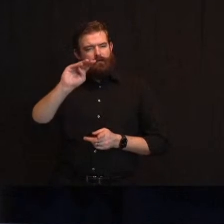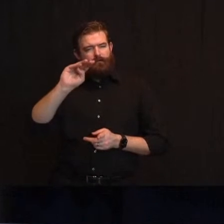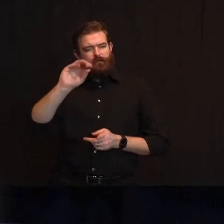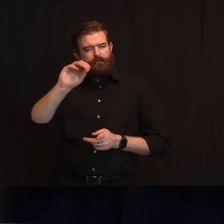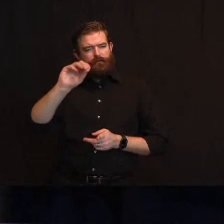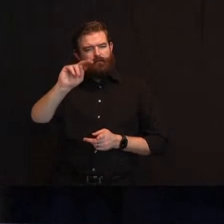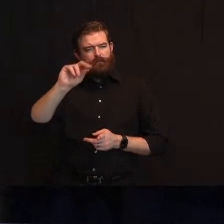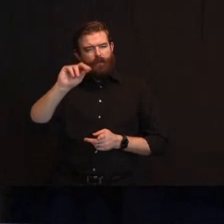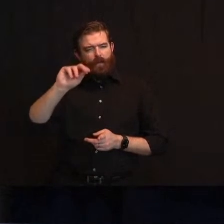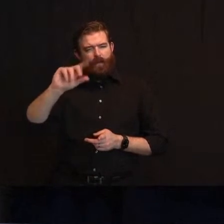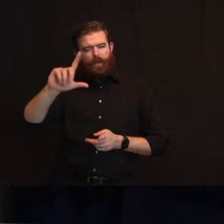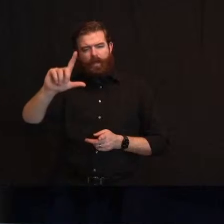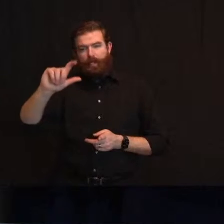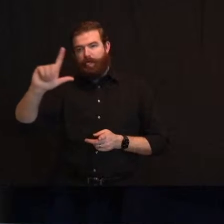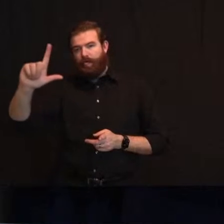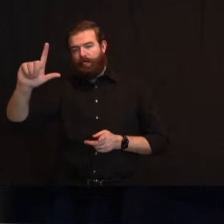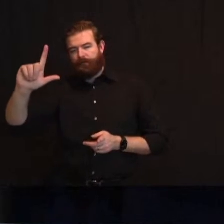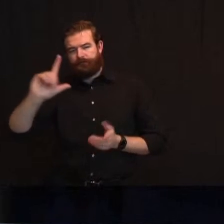different way of